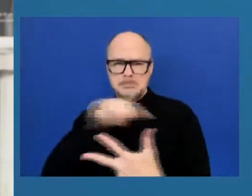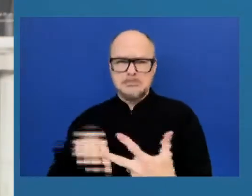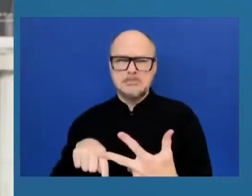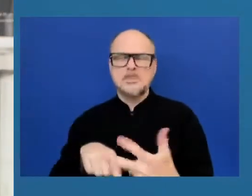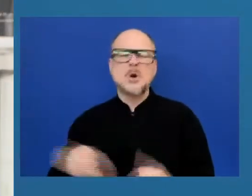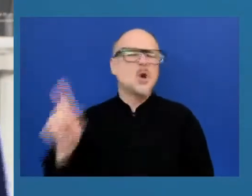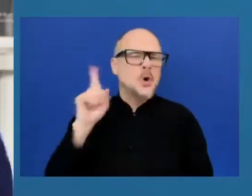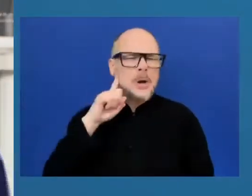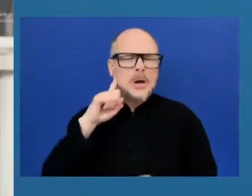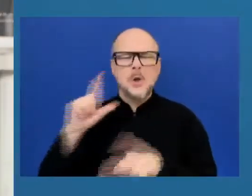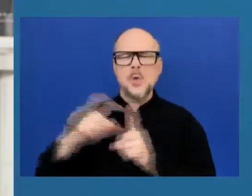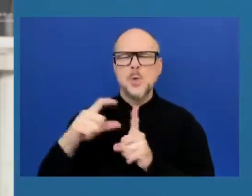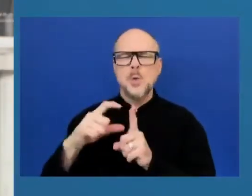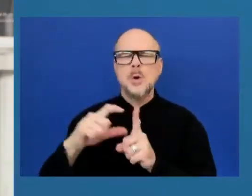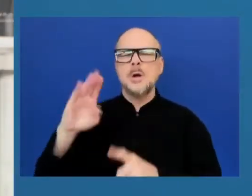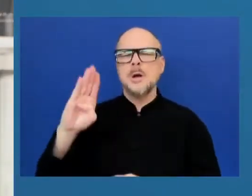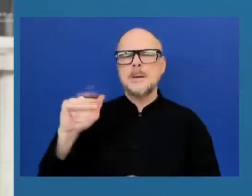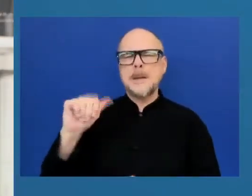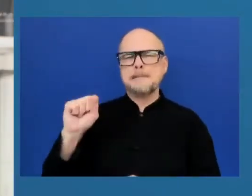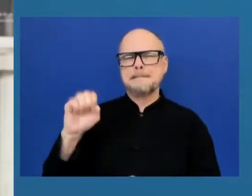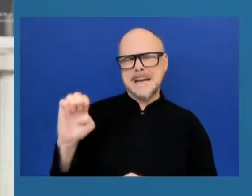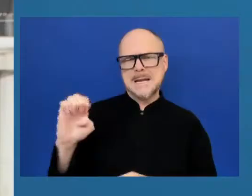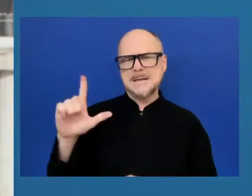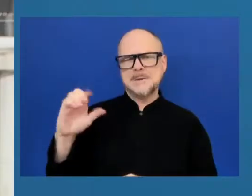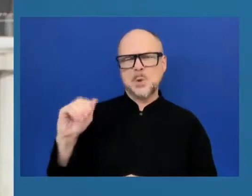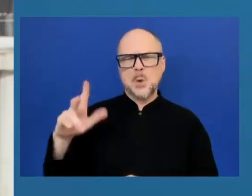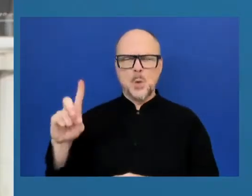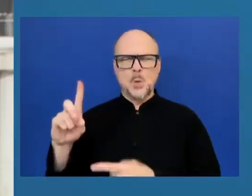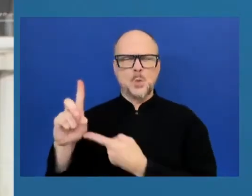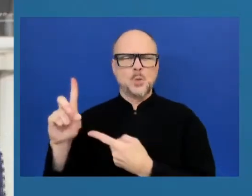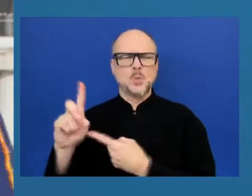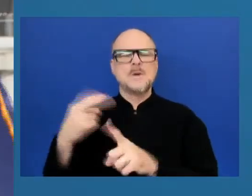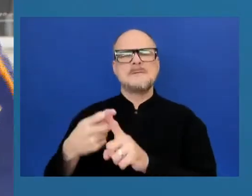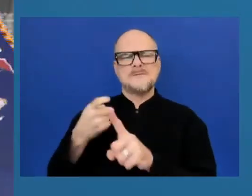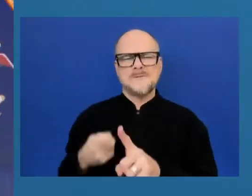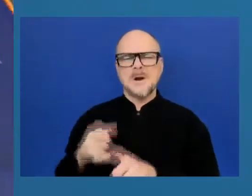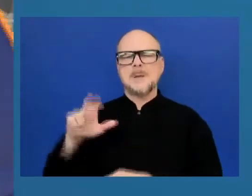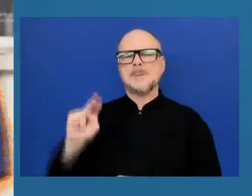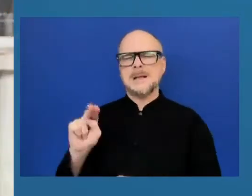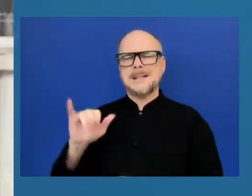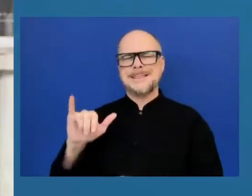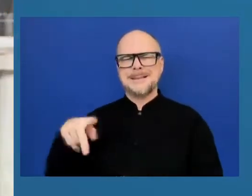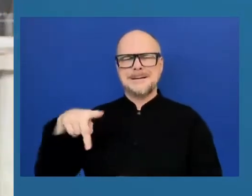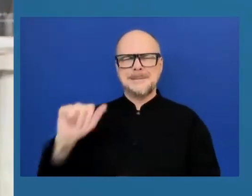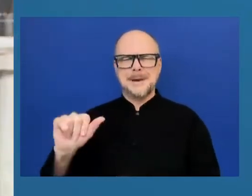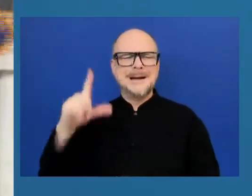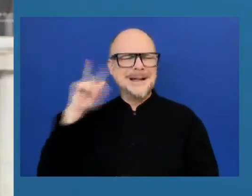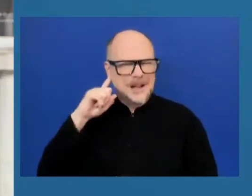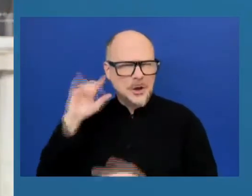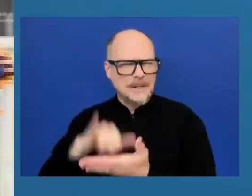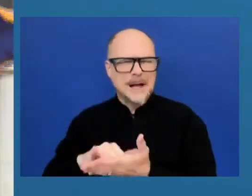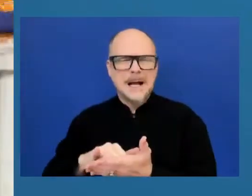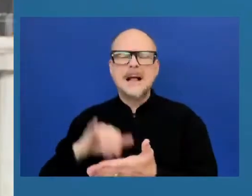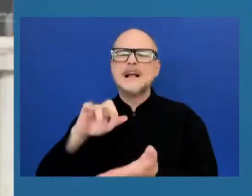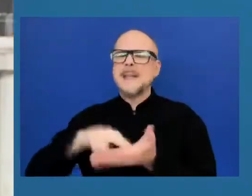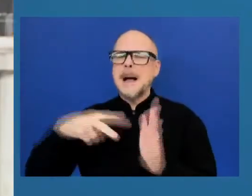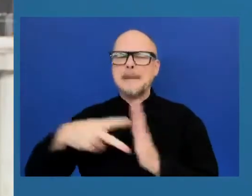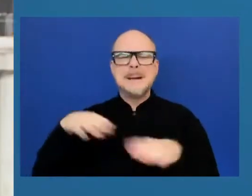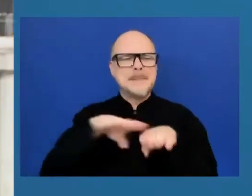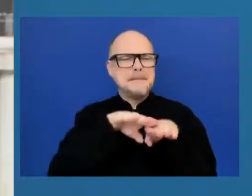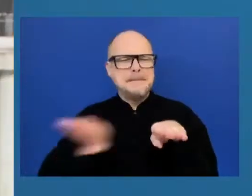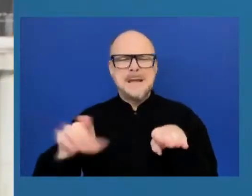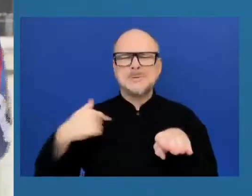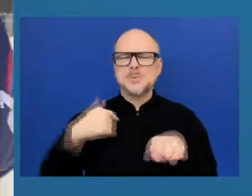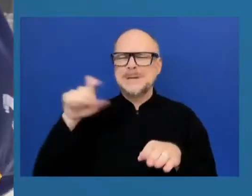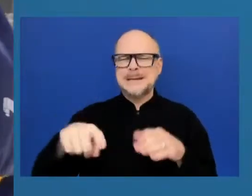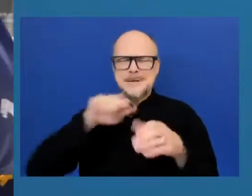just the minimum amount of power that you need always on no matter what. It doesn't fluctuate with the weather or the time of day.